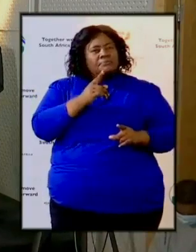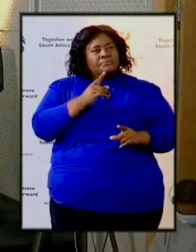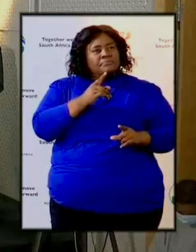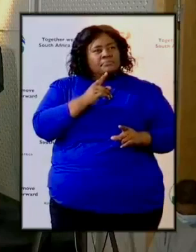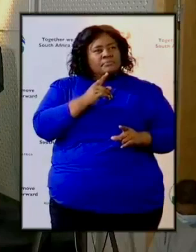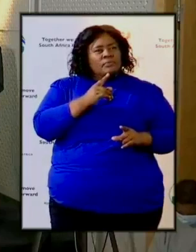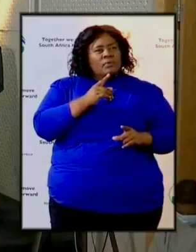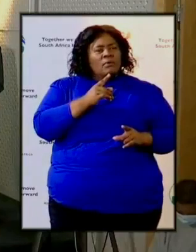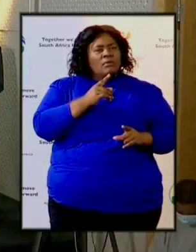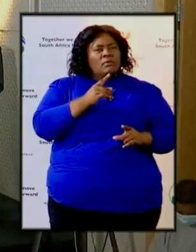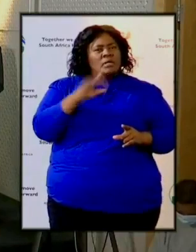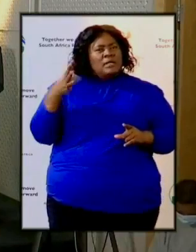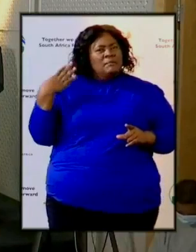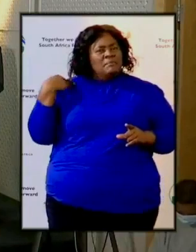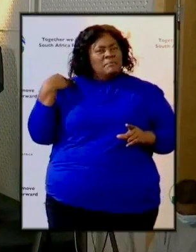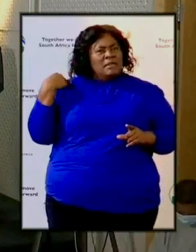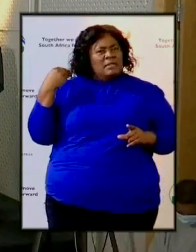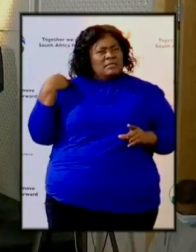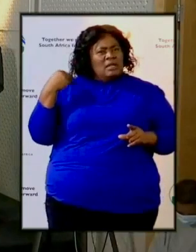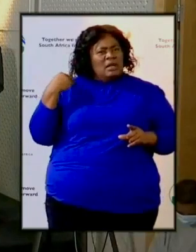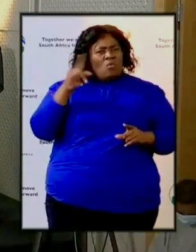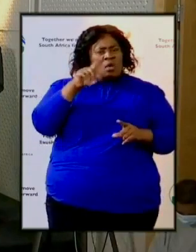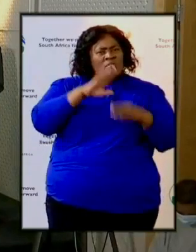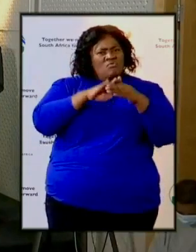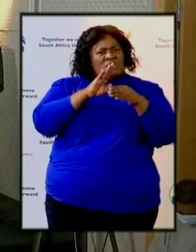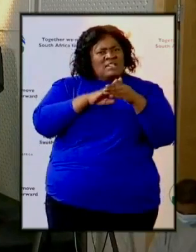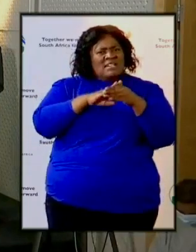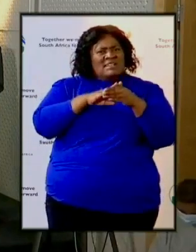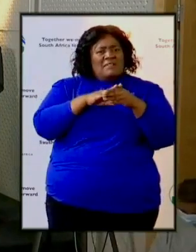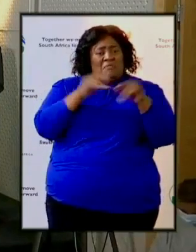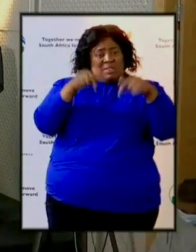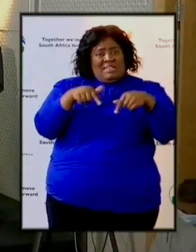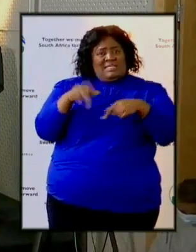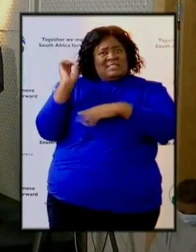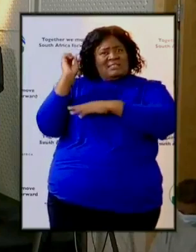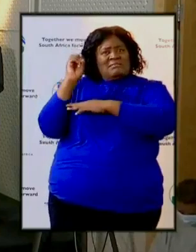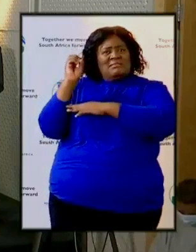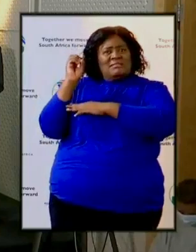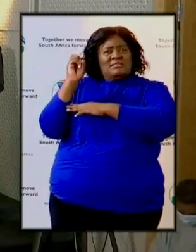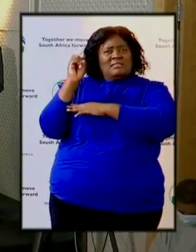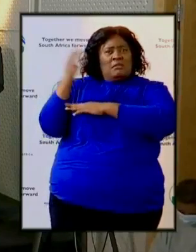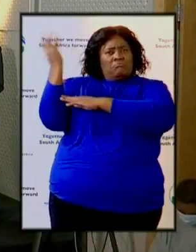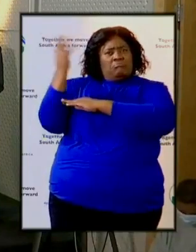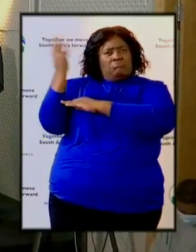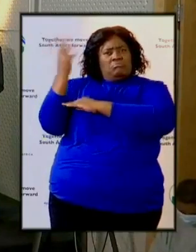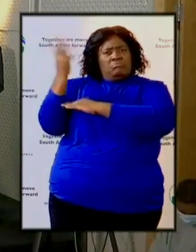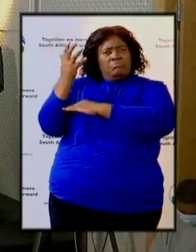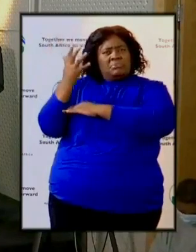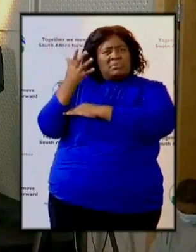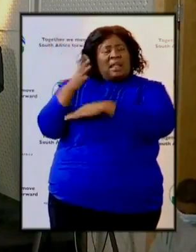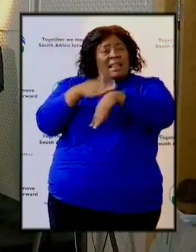in the Presidency, what is the reason for these media briefings being so late at night, considering